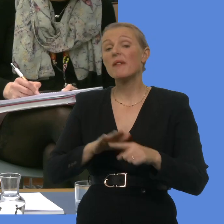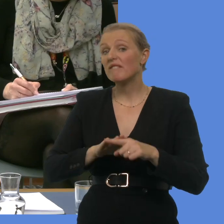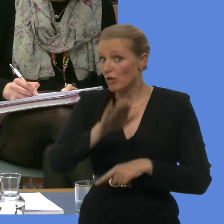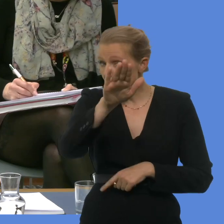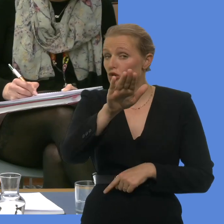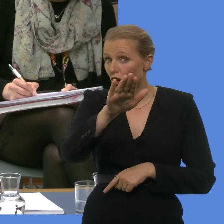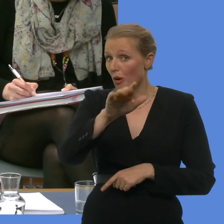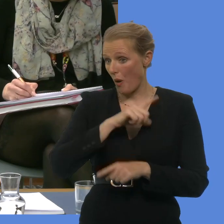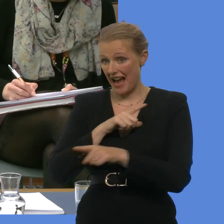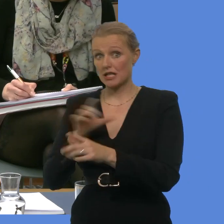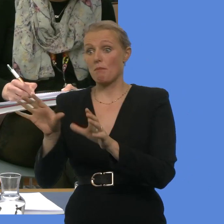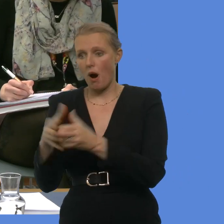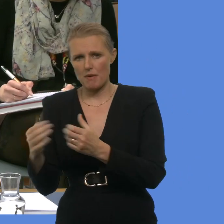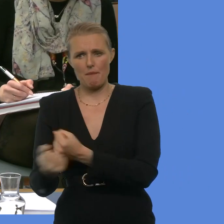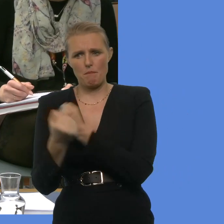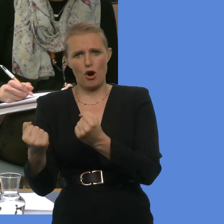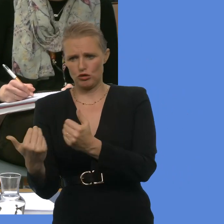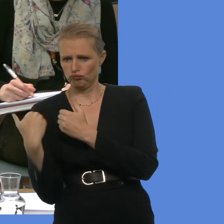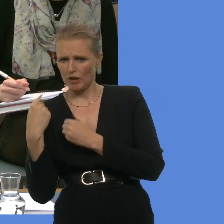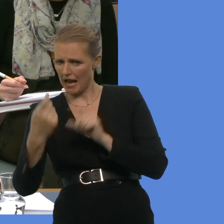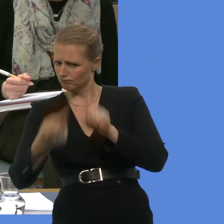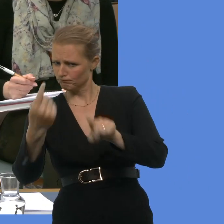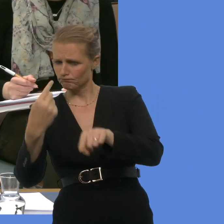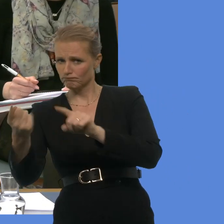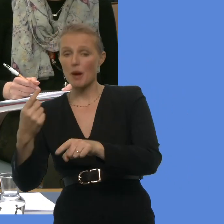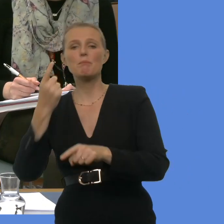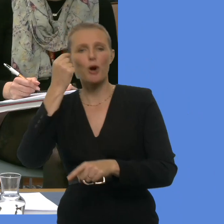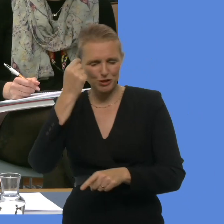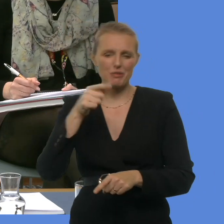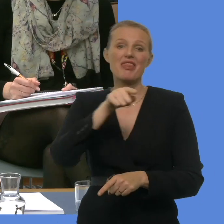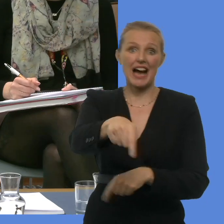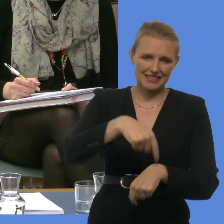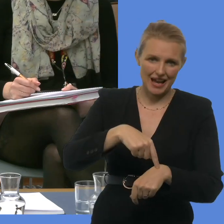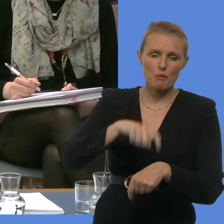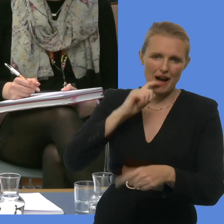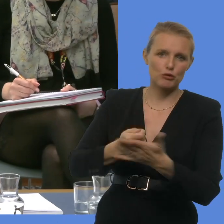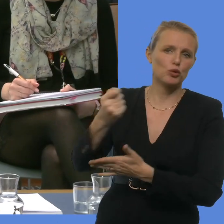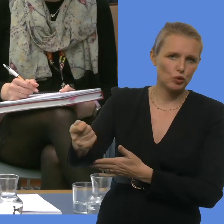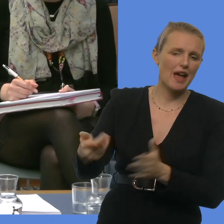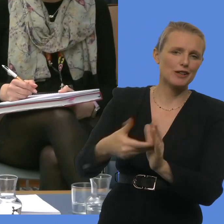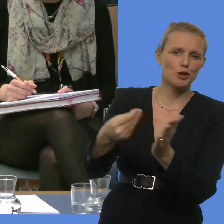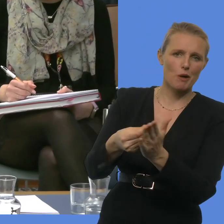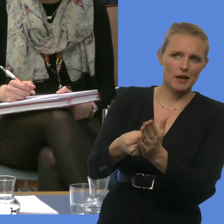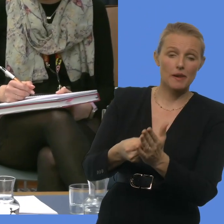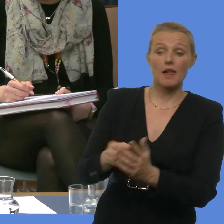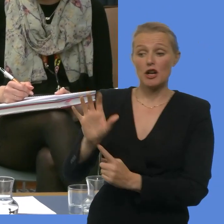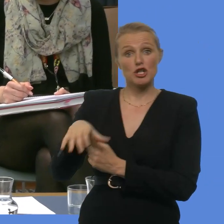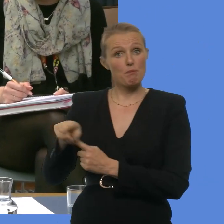powers that the bill provides it with. As Karen has noticed, the bill provides the department with powers to make